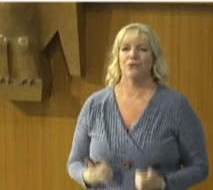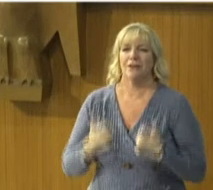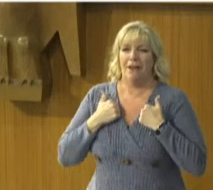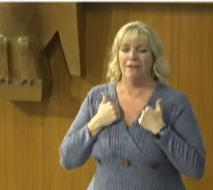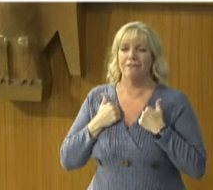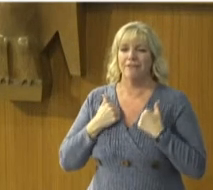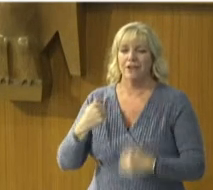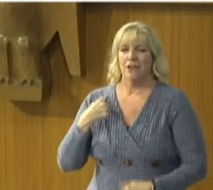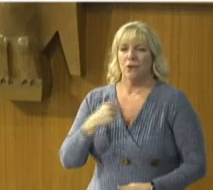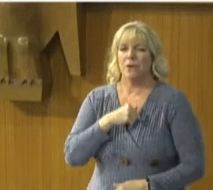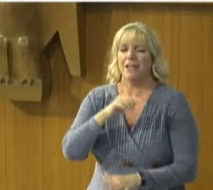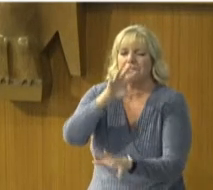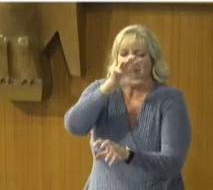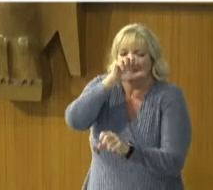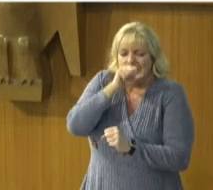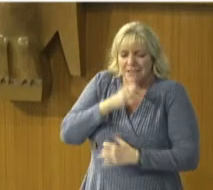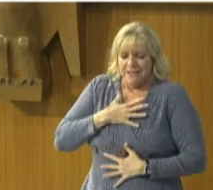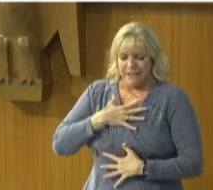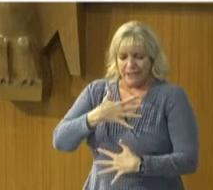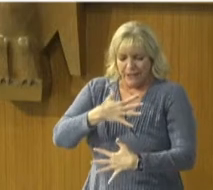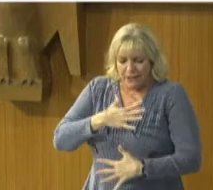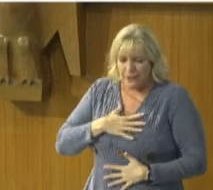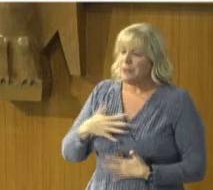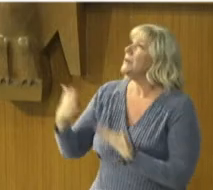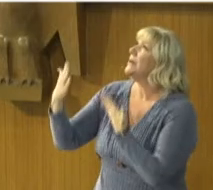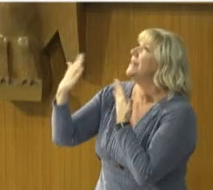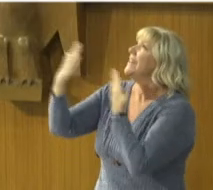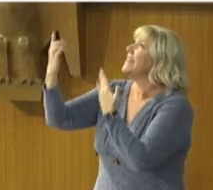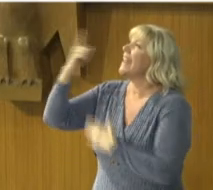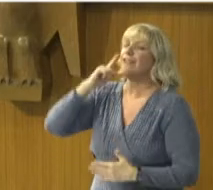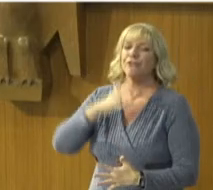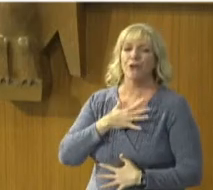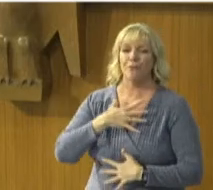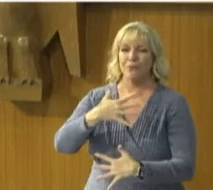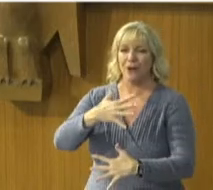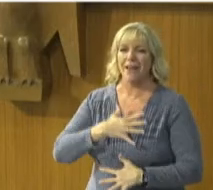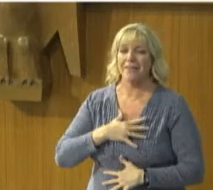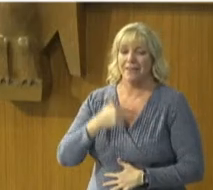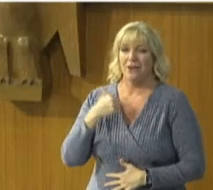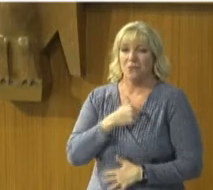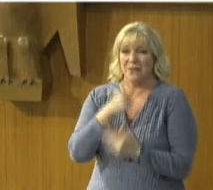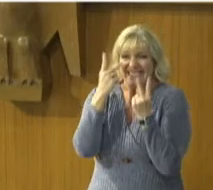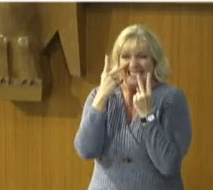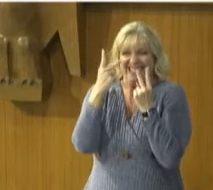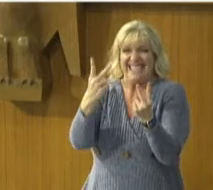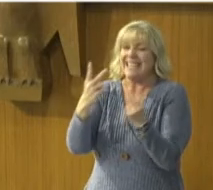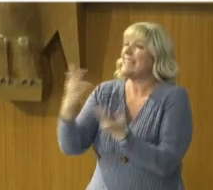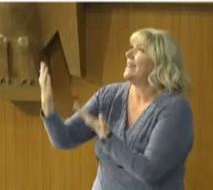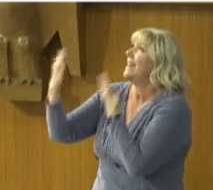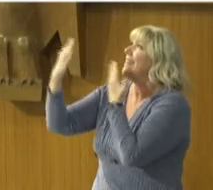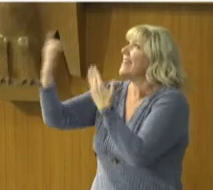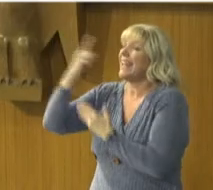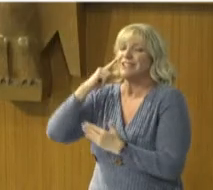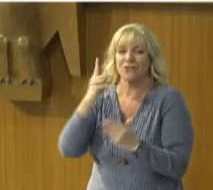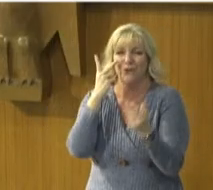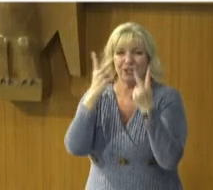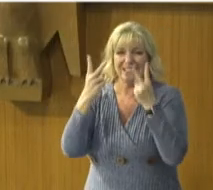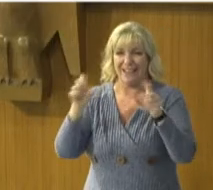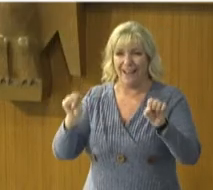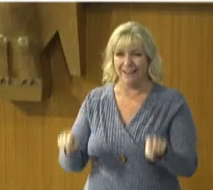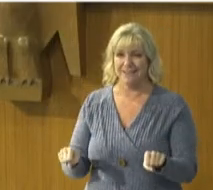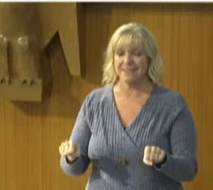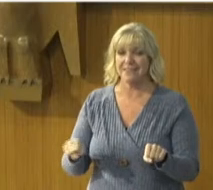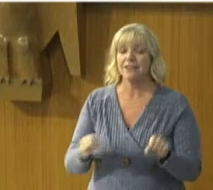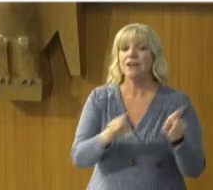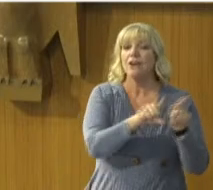We breathe and give thanks for our breath. We see and give thanks for our sight.